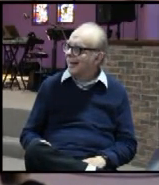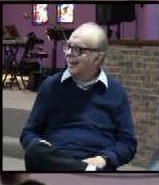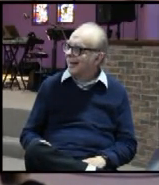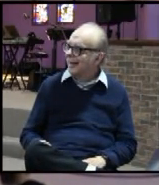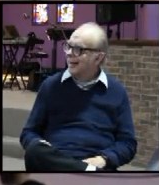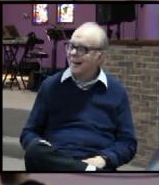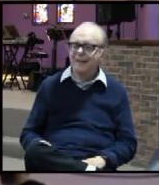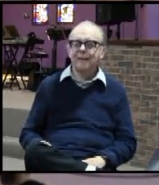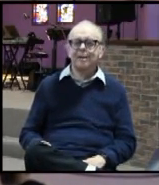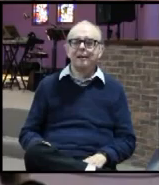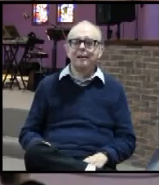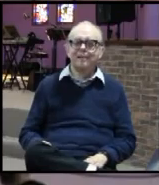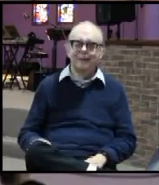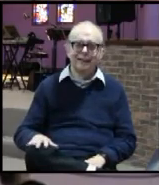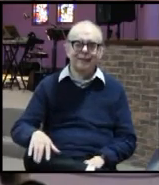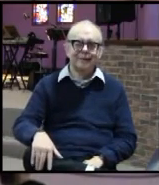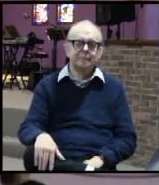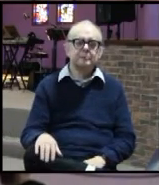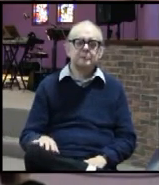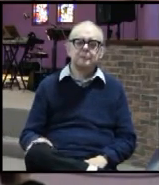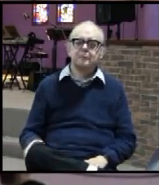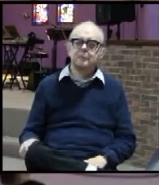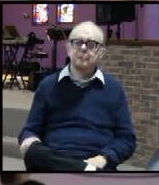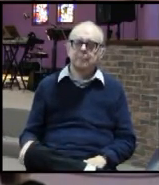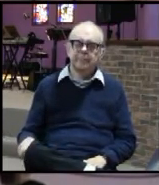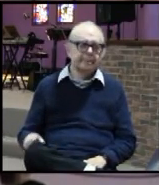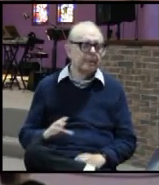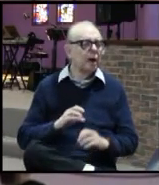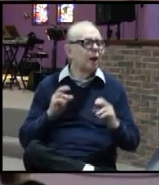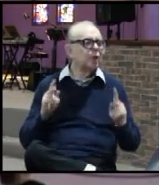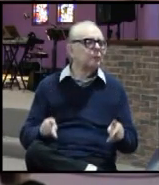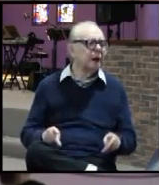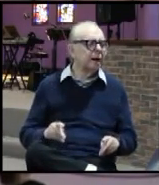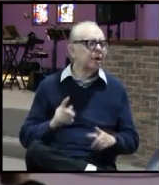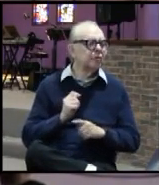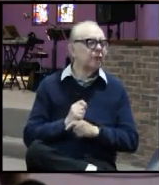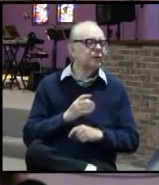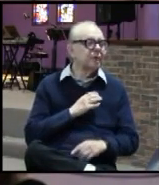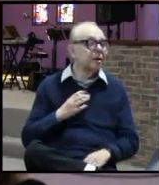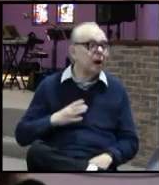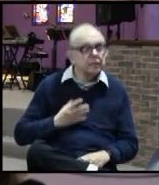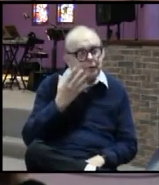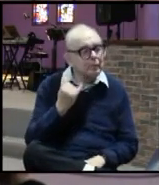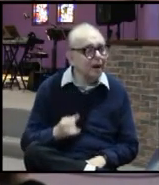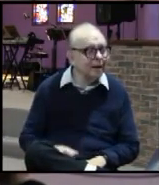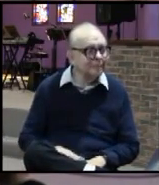saying trust, get things straight. And nobody does. Why?